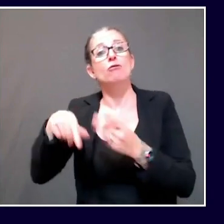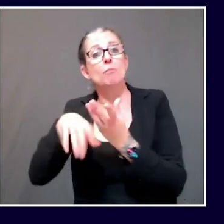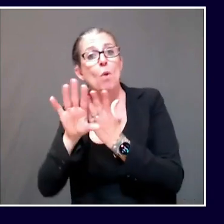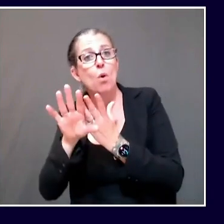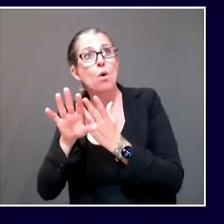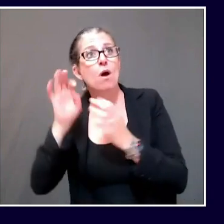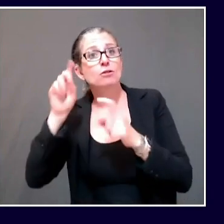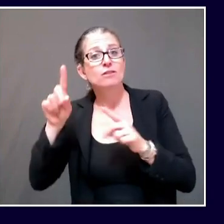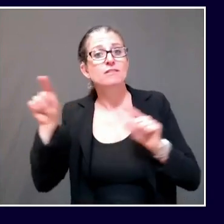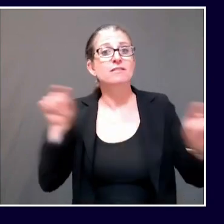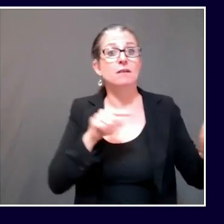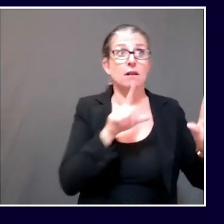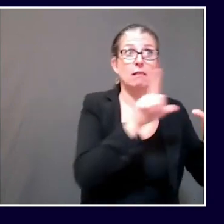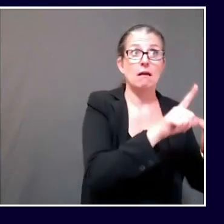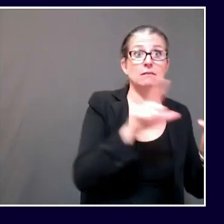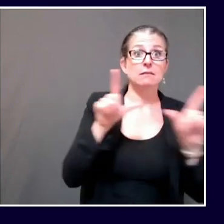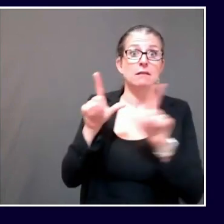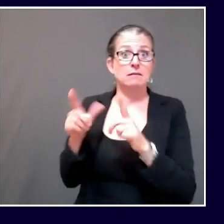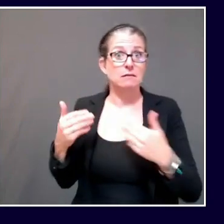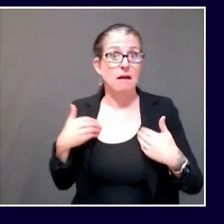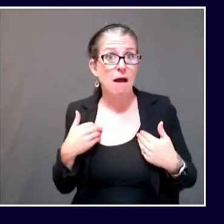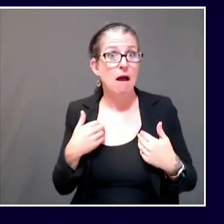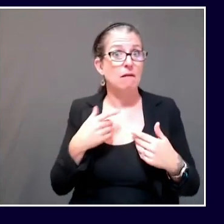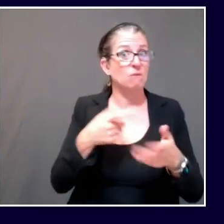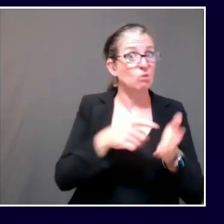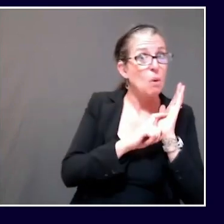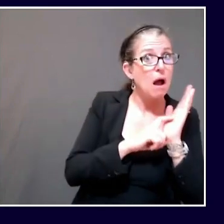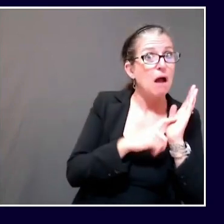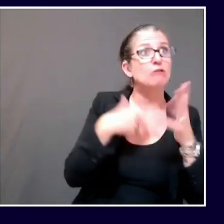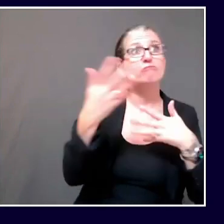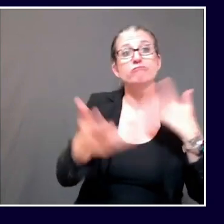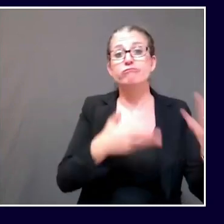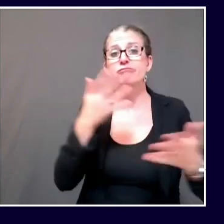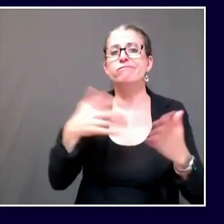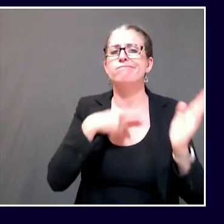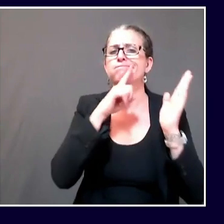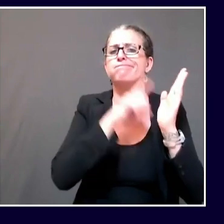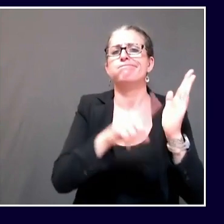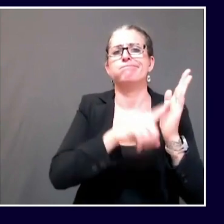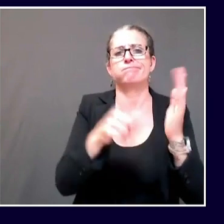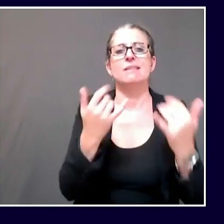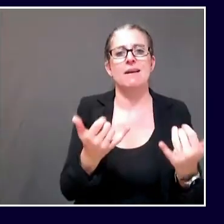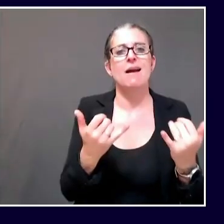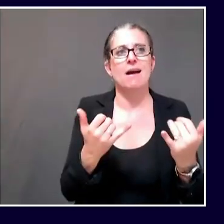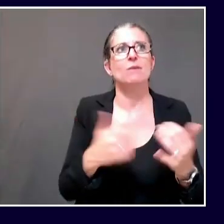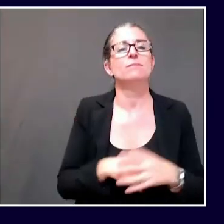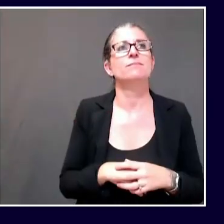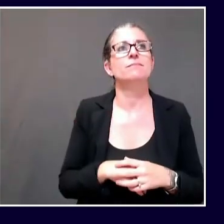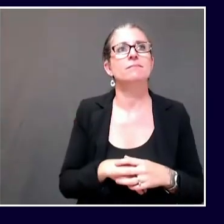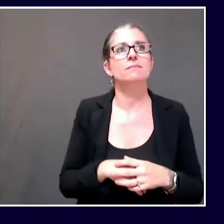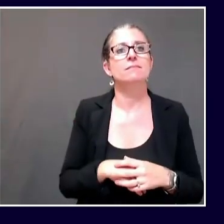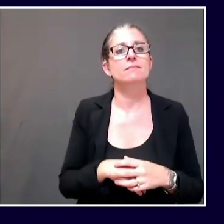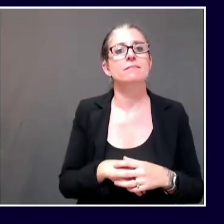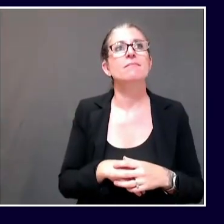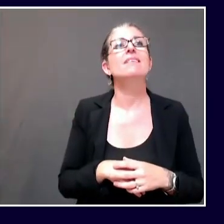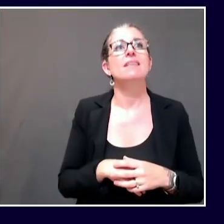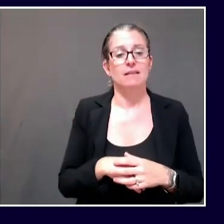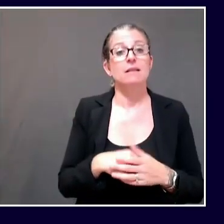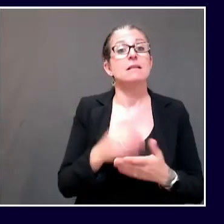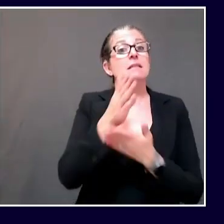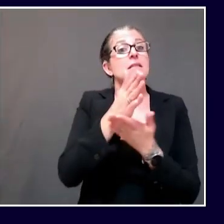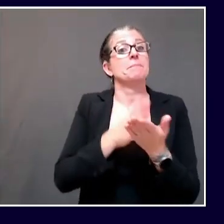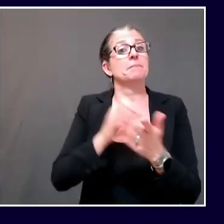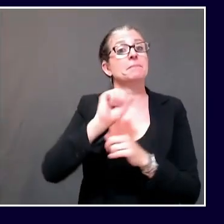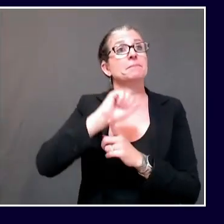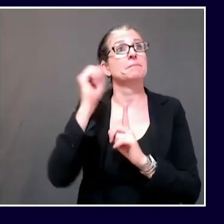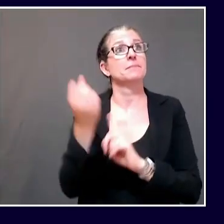educators some rules of thumb to go by, because we do recognize the fact that there are going to be circumstances where there will be